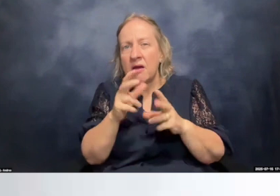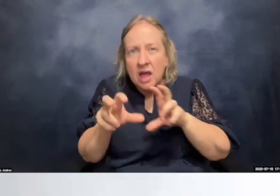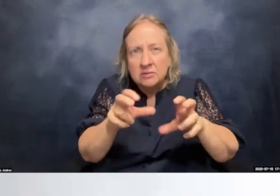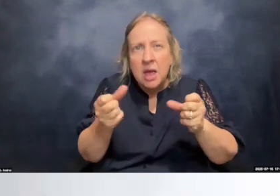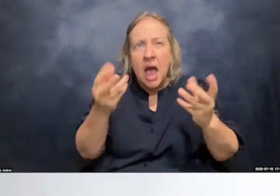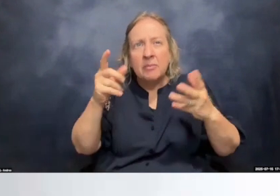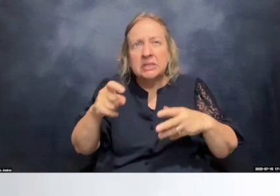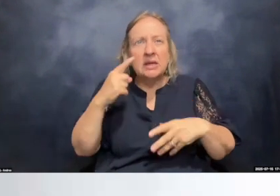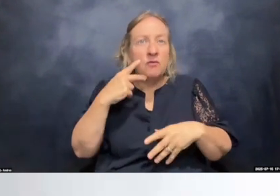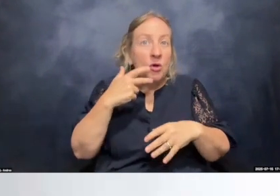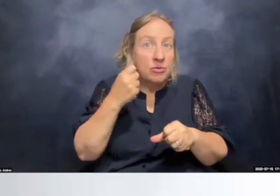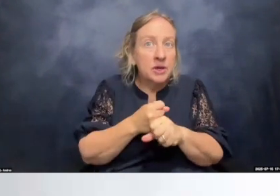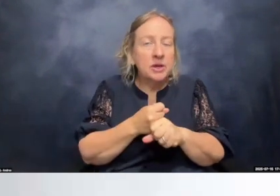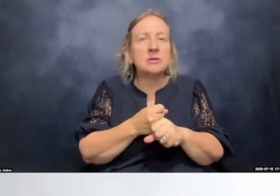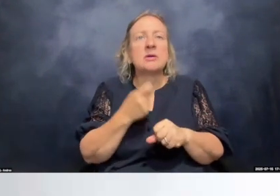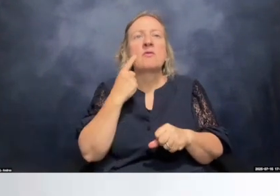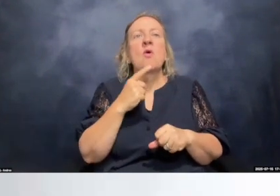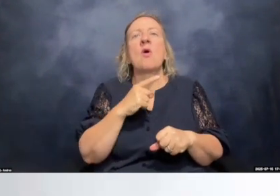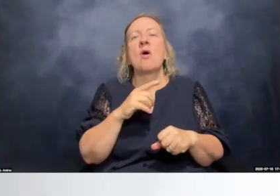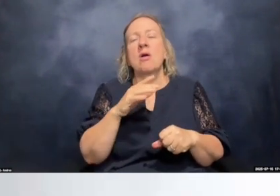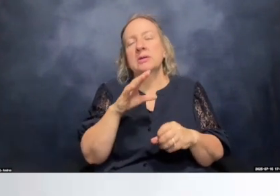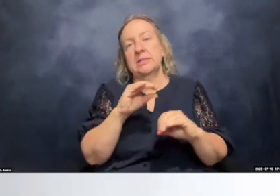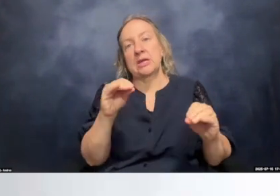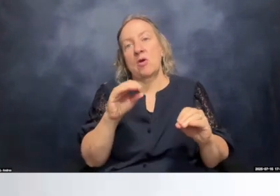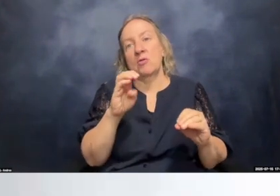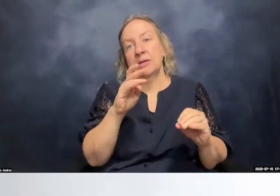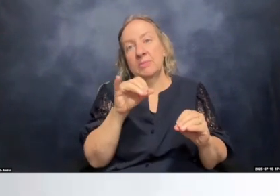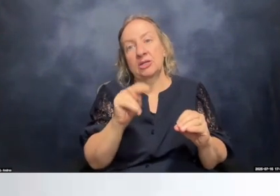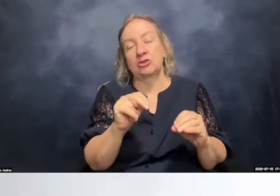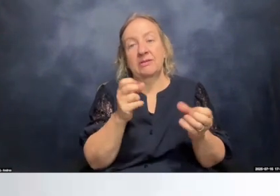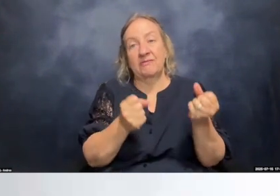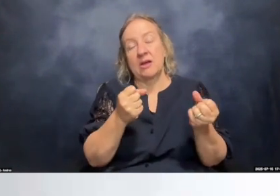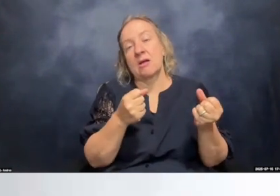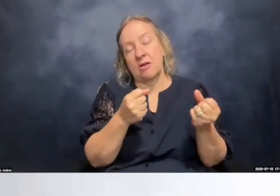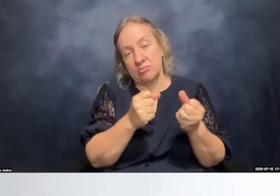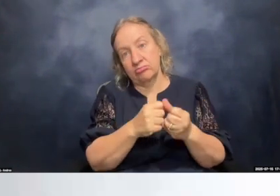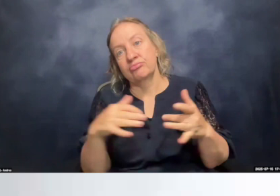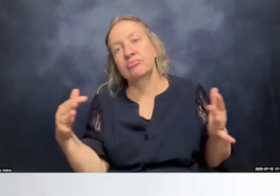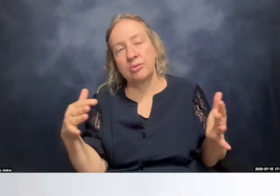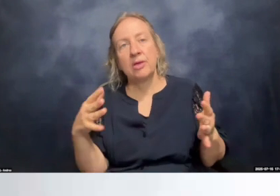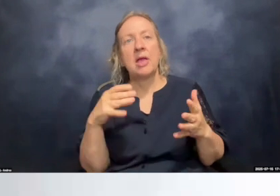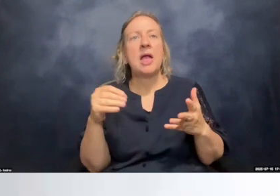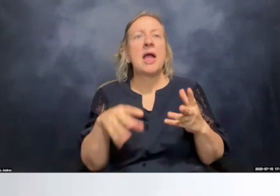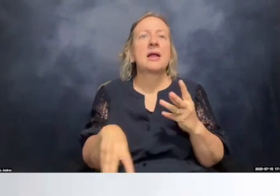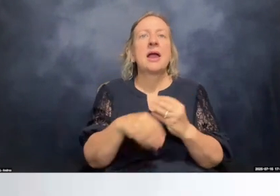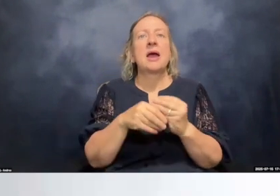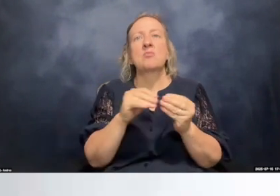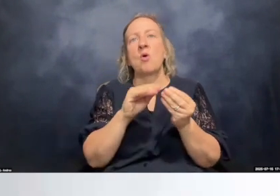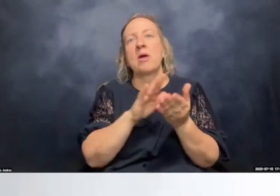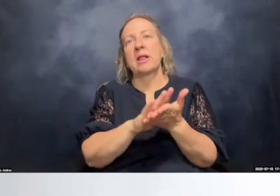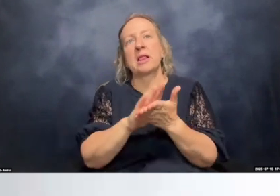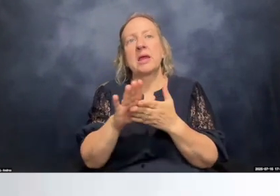years to grow California's zero-emission vehicle market and expand clean mobility solutions in